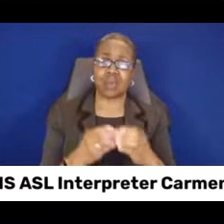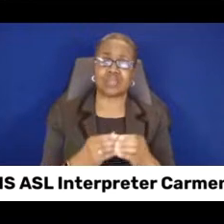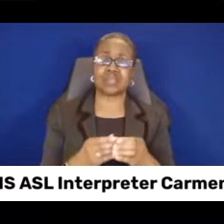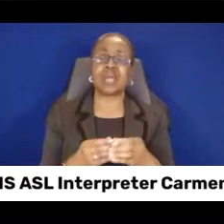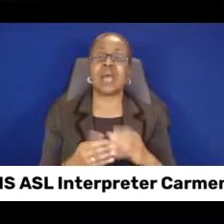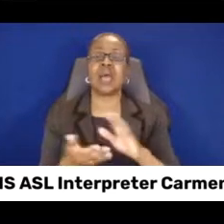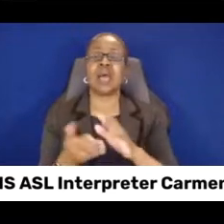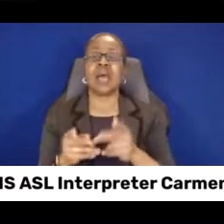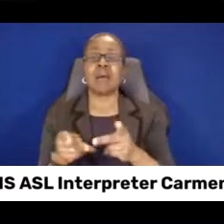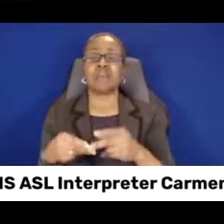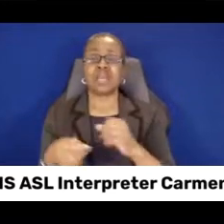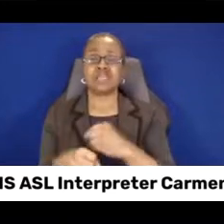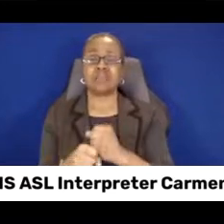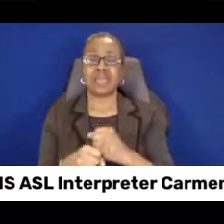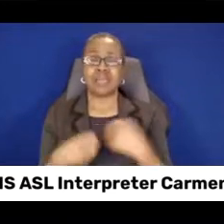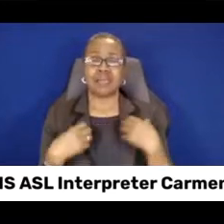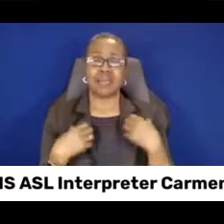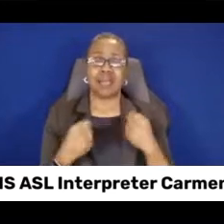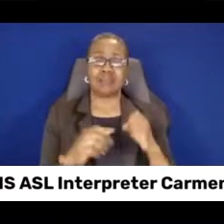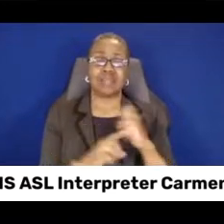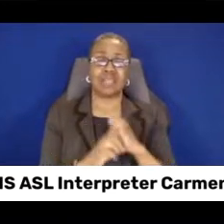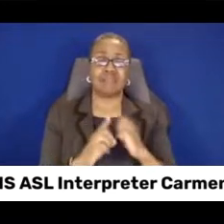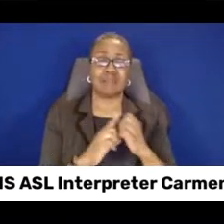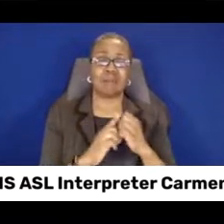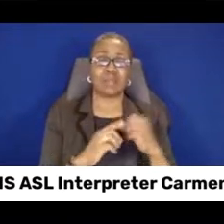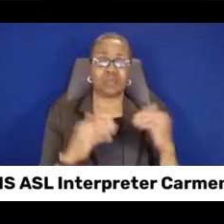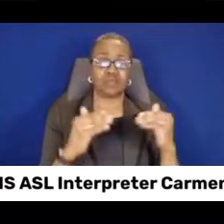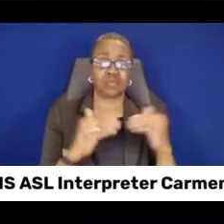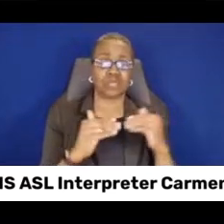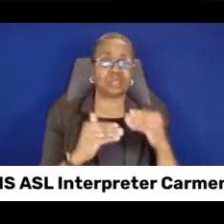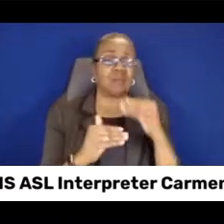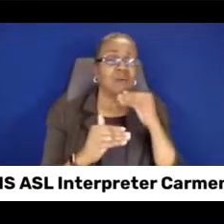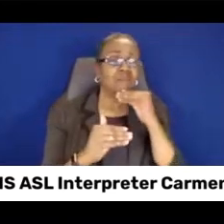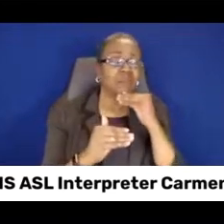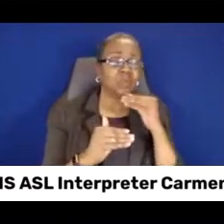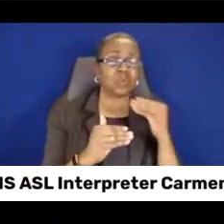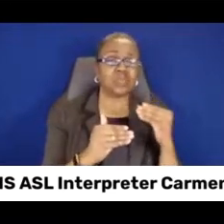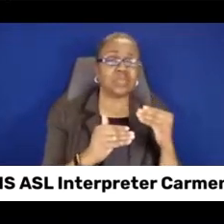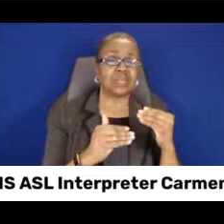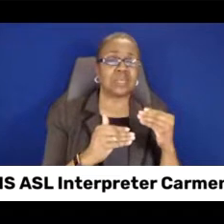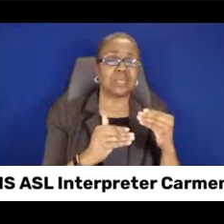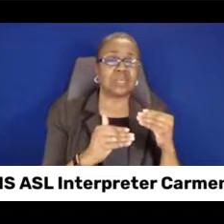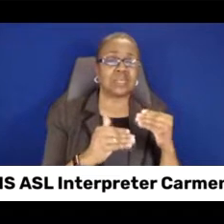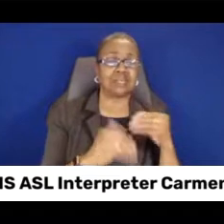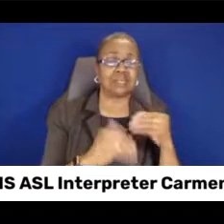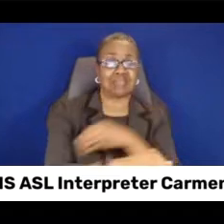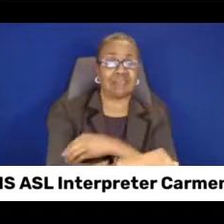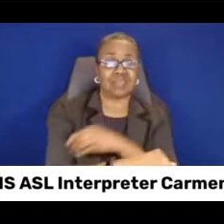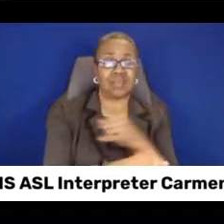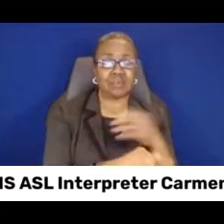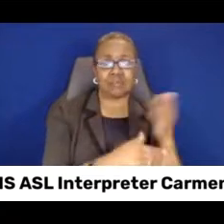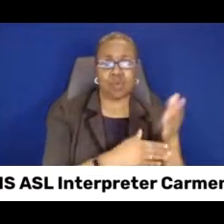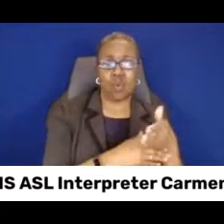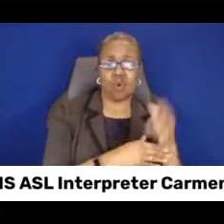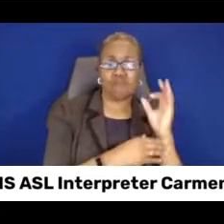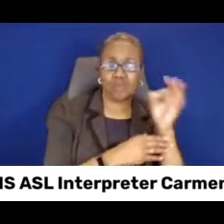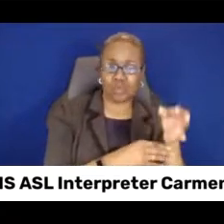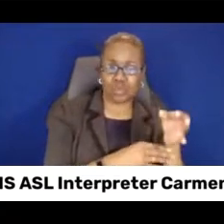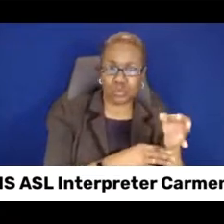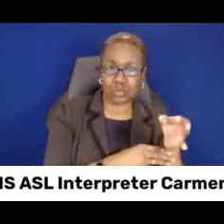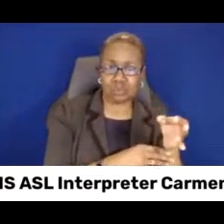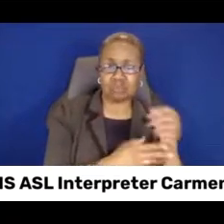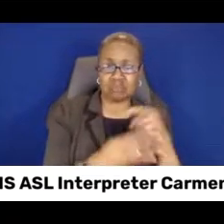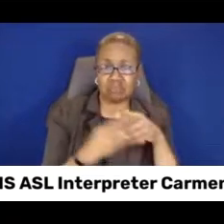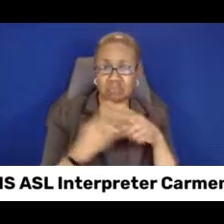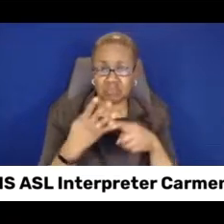health, environmental justice, food sovereignty, or slash food futures. These themes